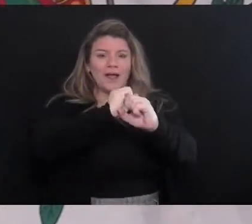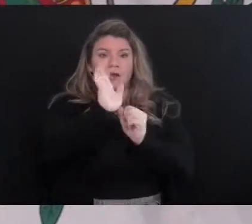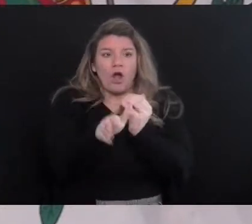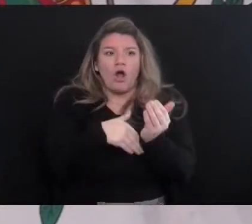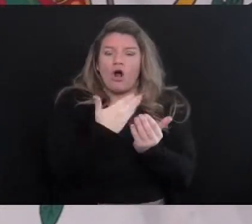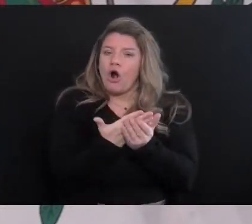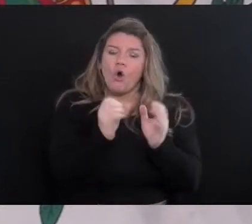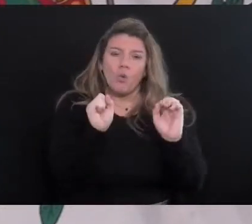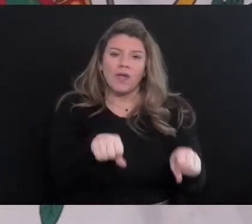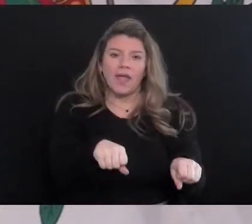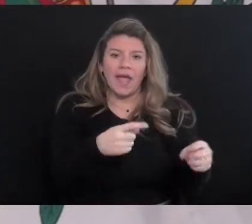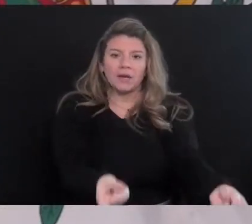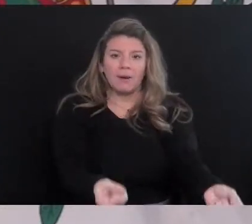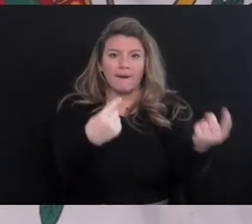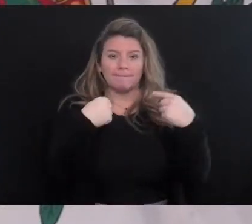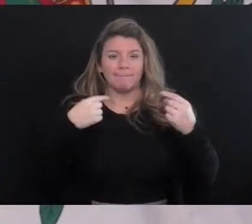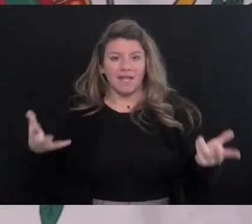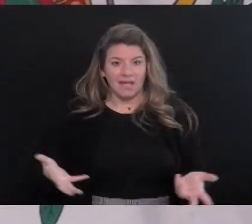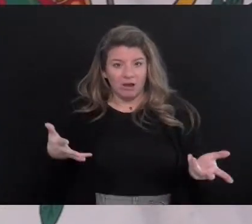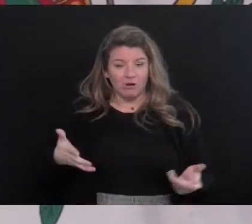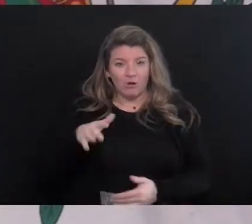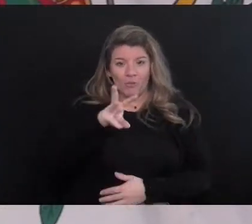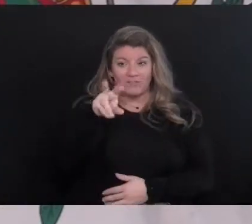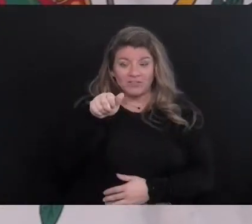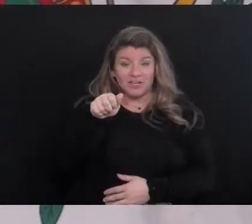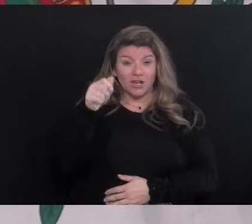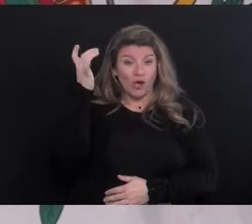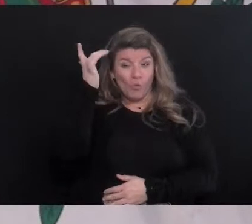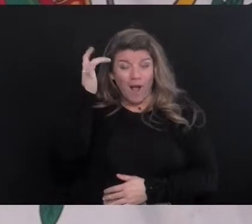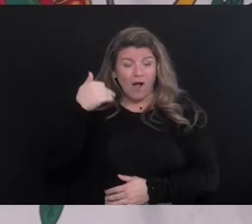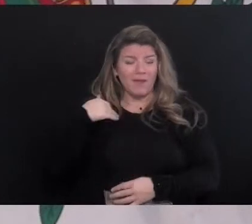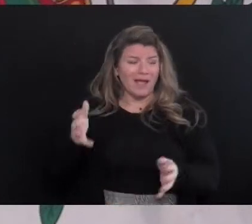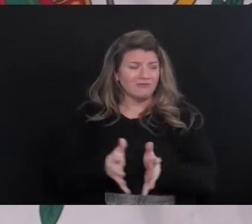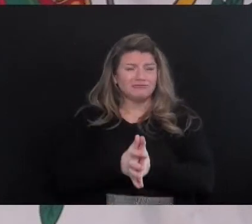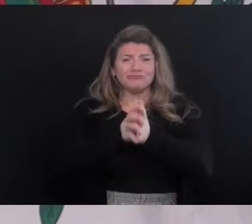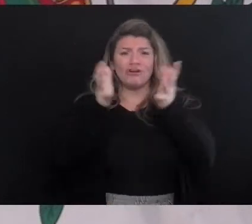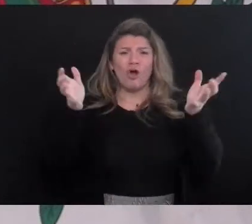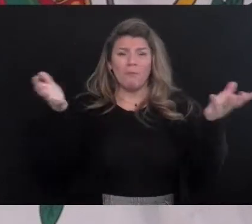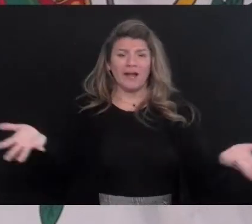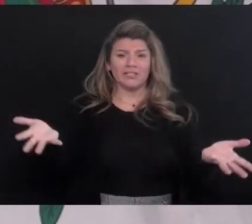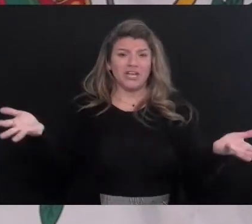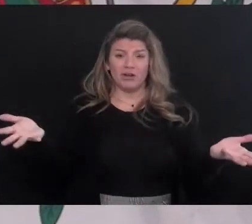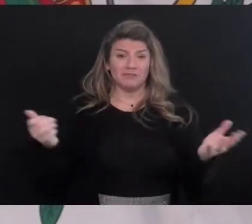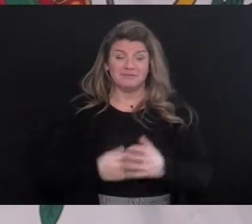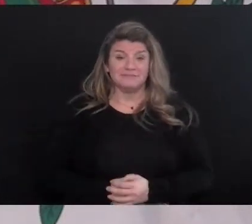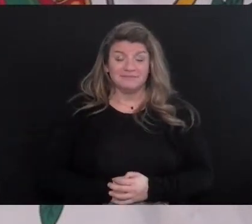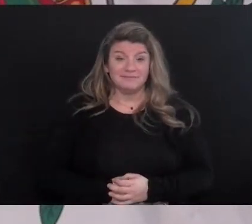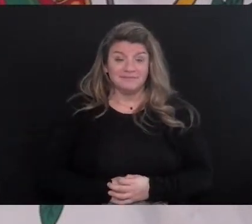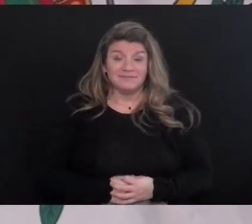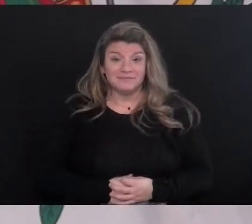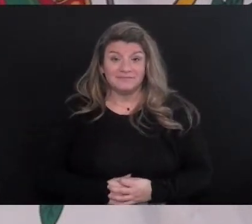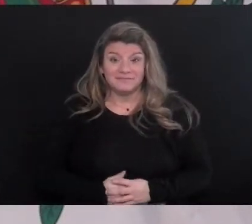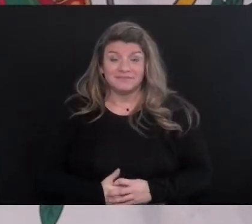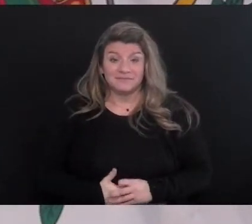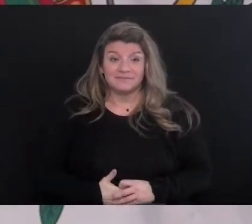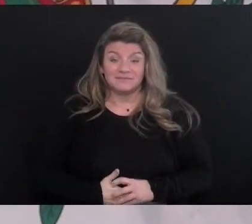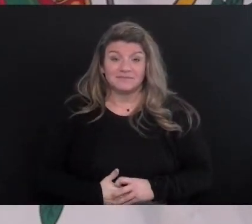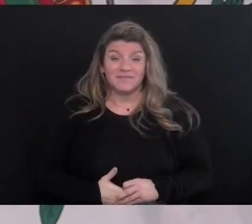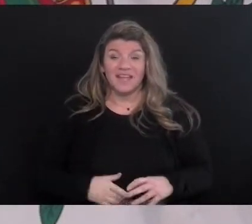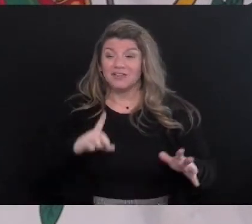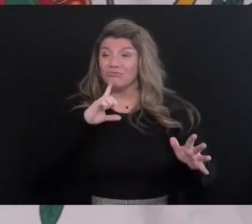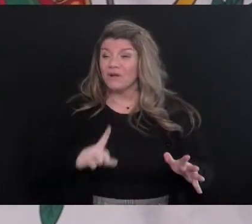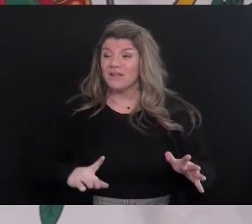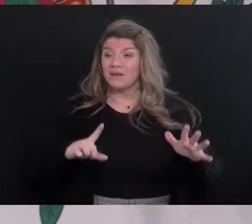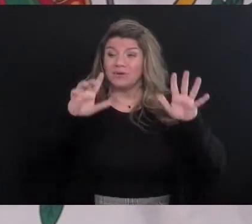can come to this state. There's so much more right in front of us. But boy, I'll tell you, it's really been a